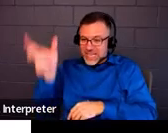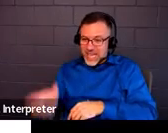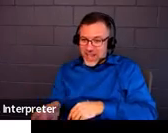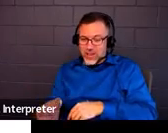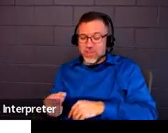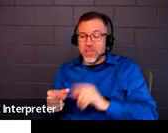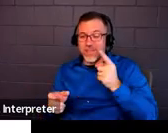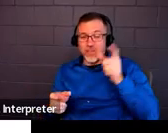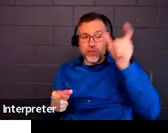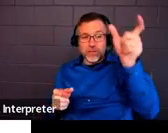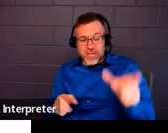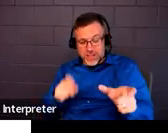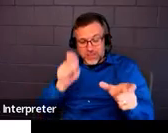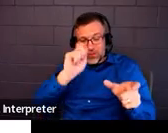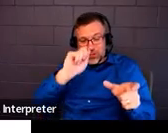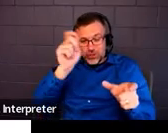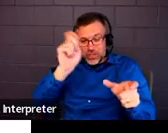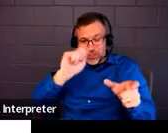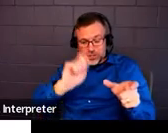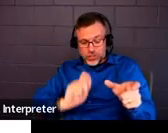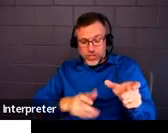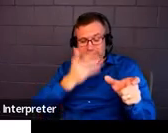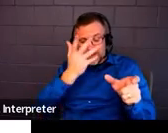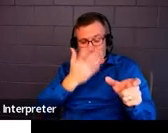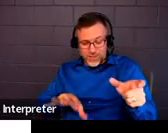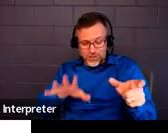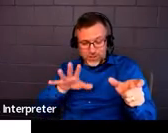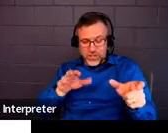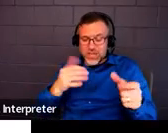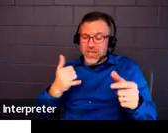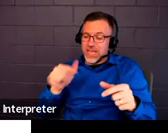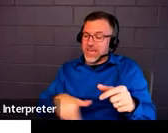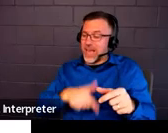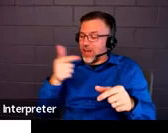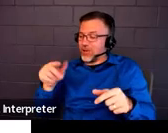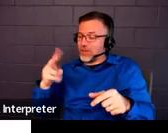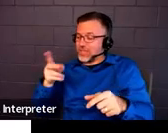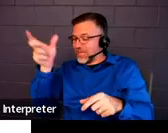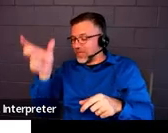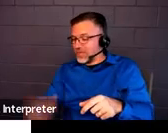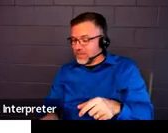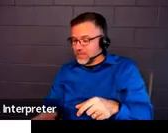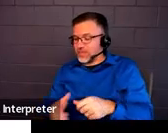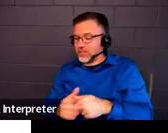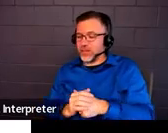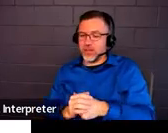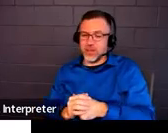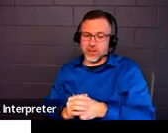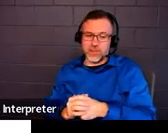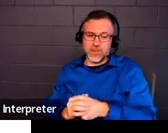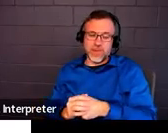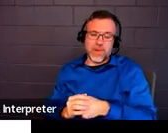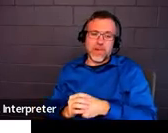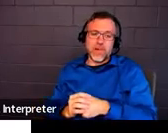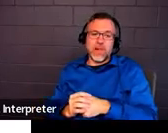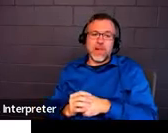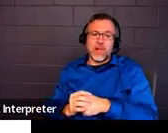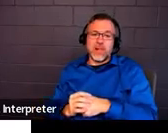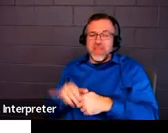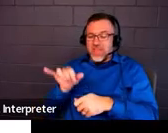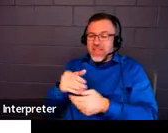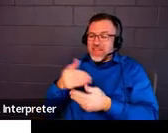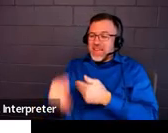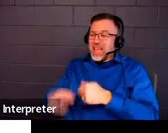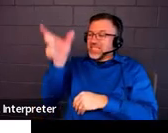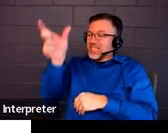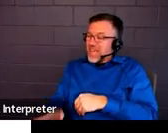schedule. That's crazy. Did that just sneak up on me? Or am I like getting to the next column is like,